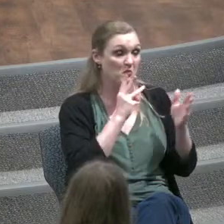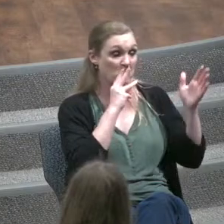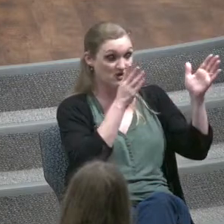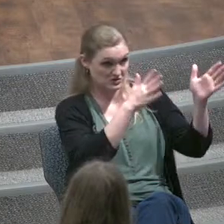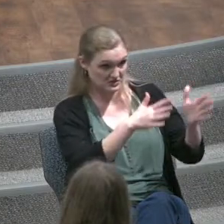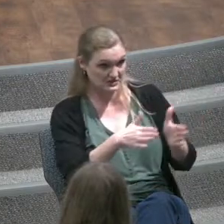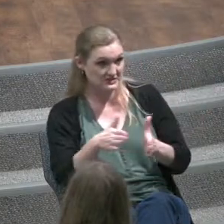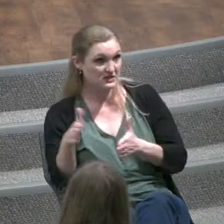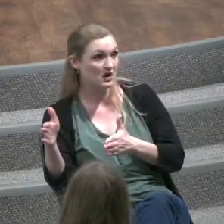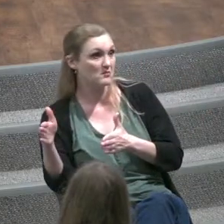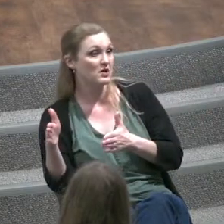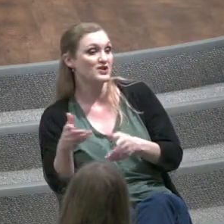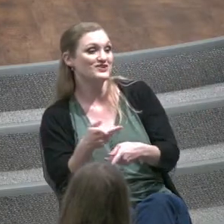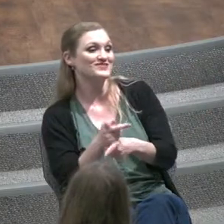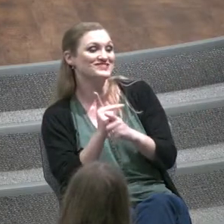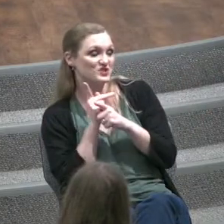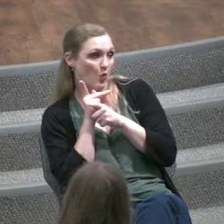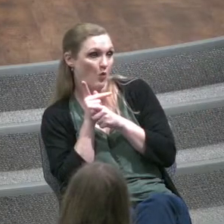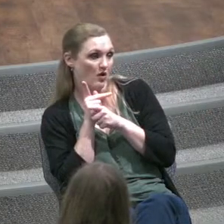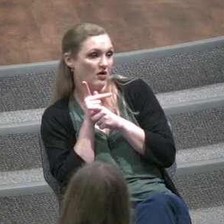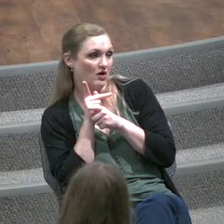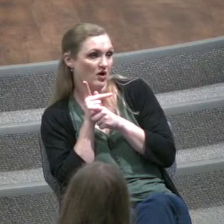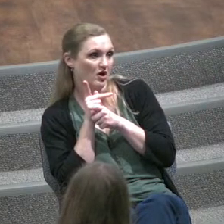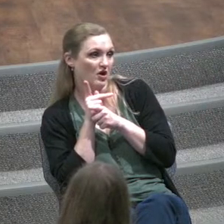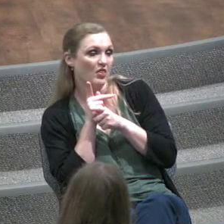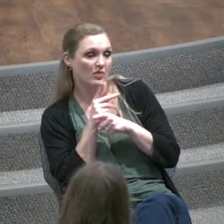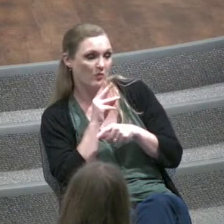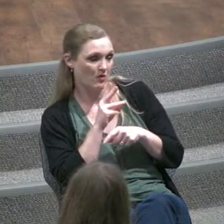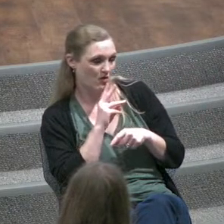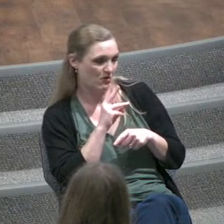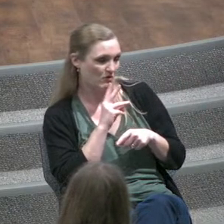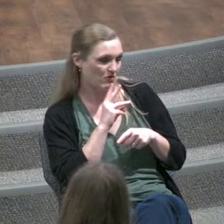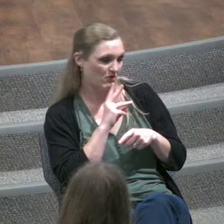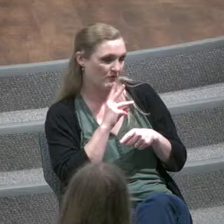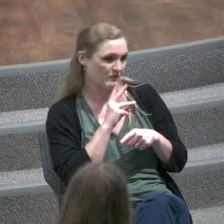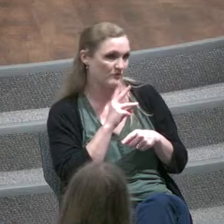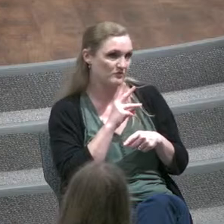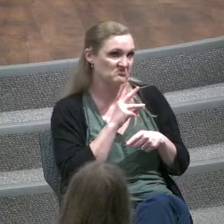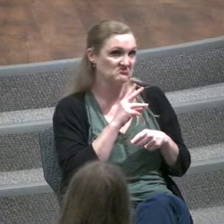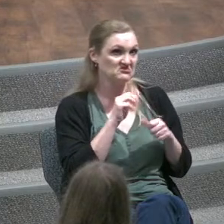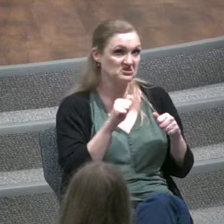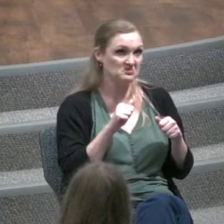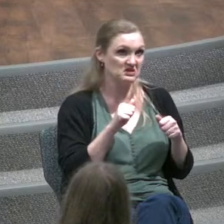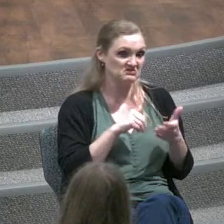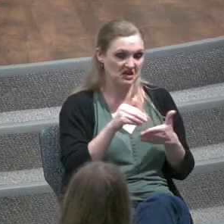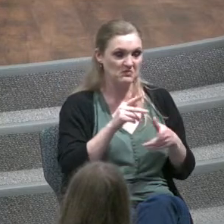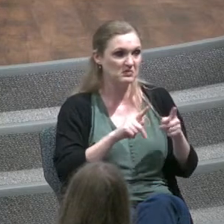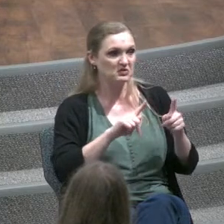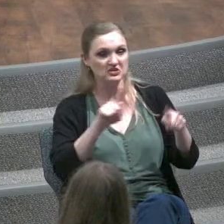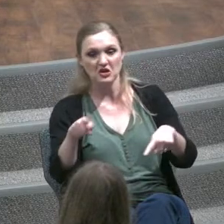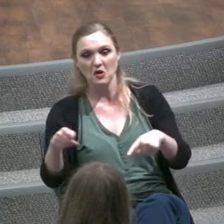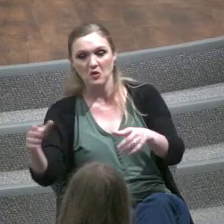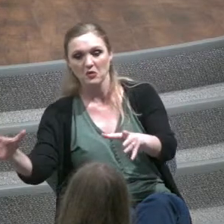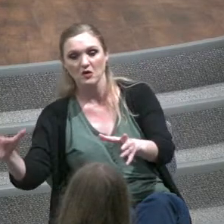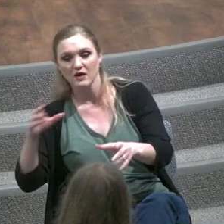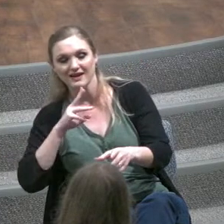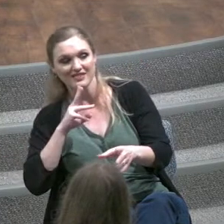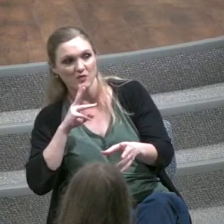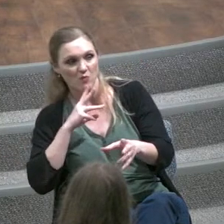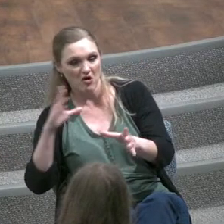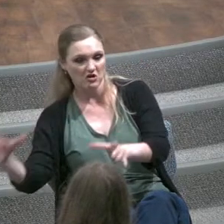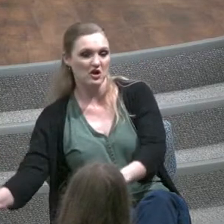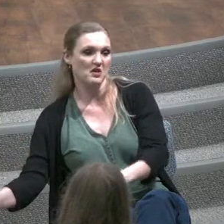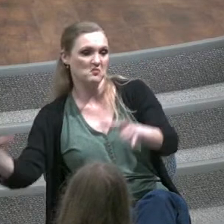system where he could store fresh water to be able to send people down the tunnels and access the fresh